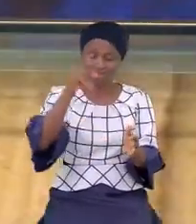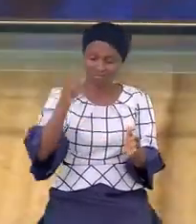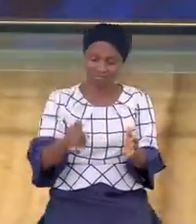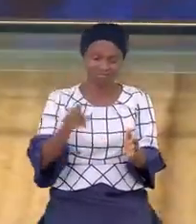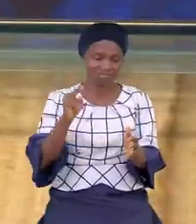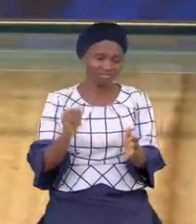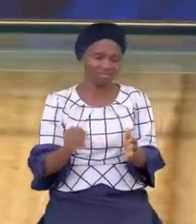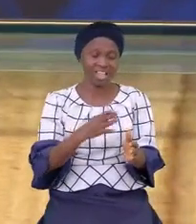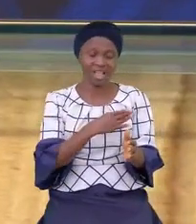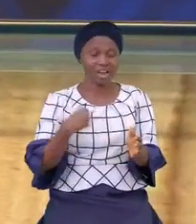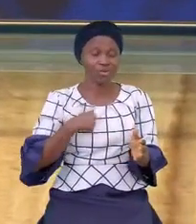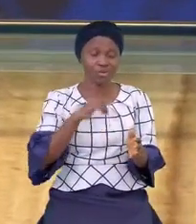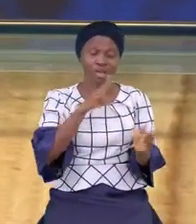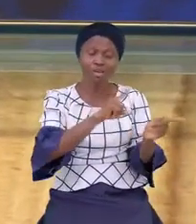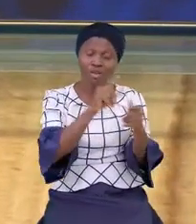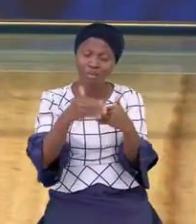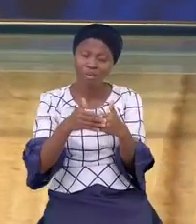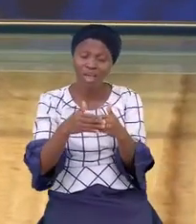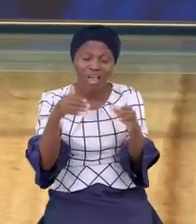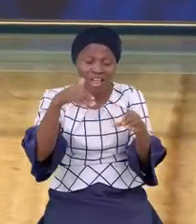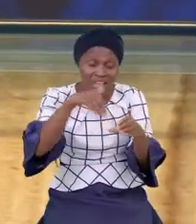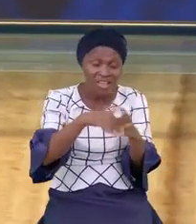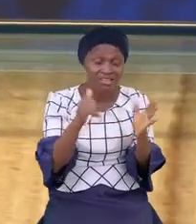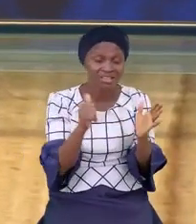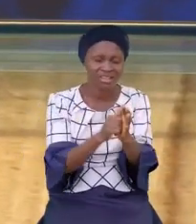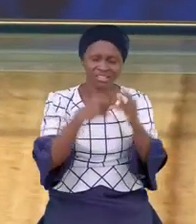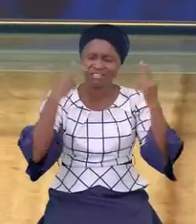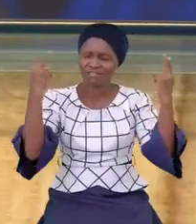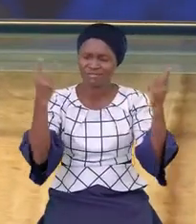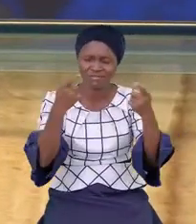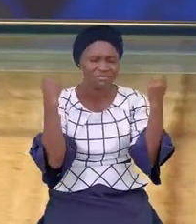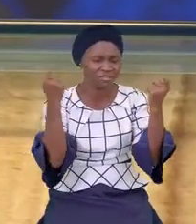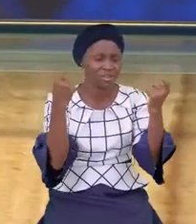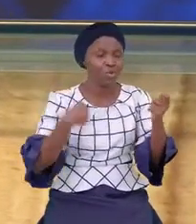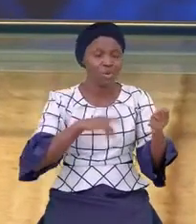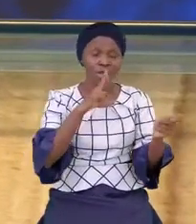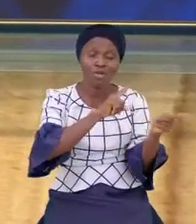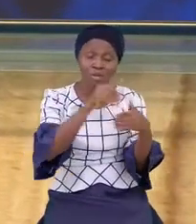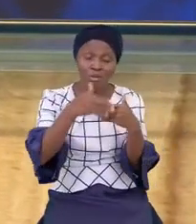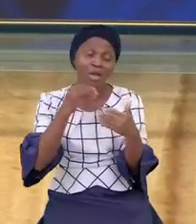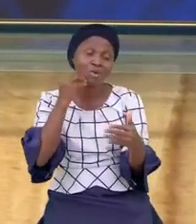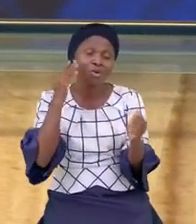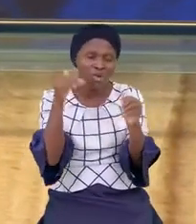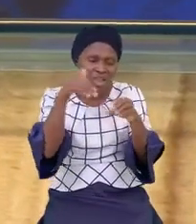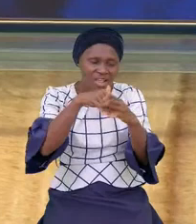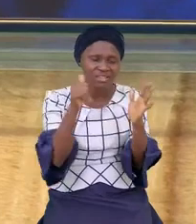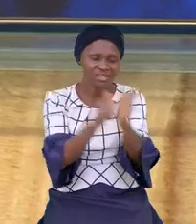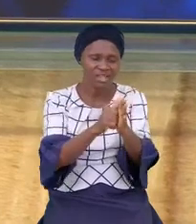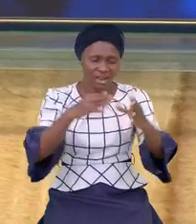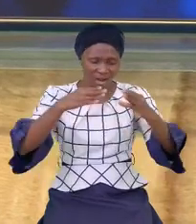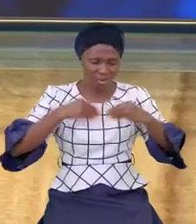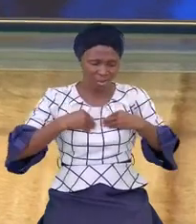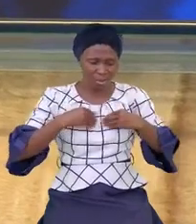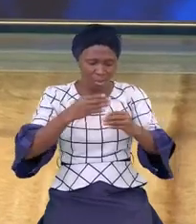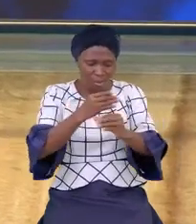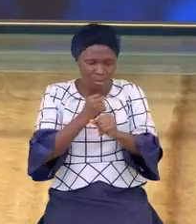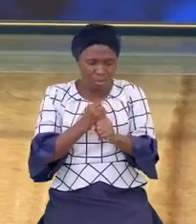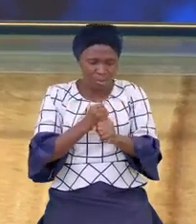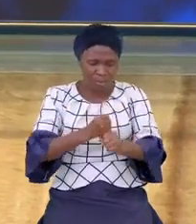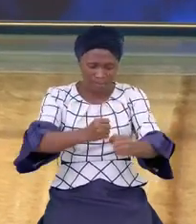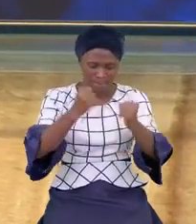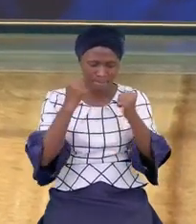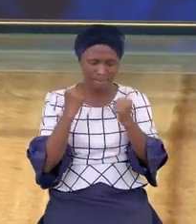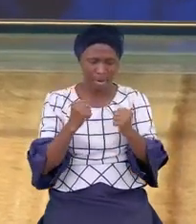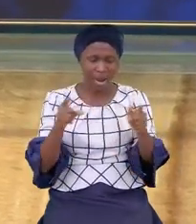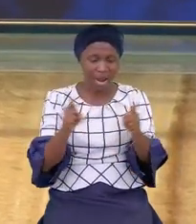And we're going back with that victory. We're going back in that possession. We're going back in that power. As